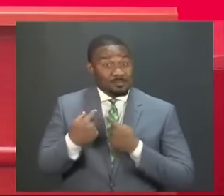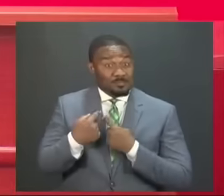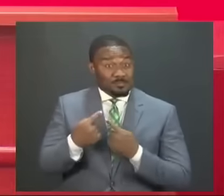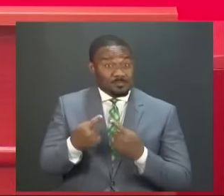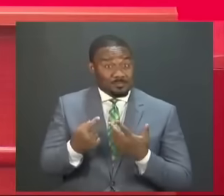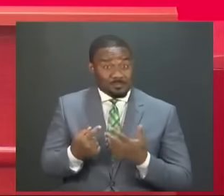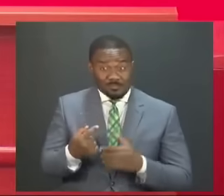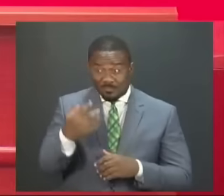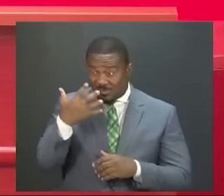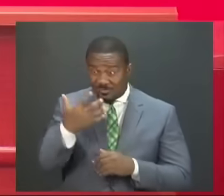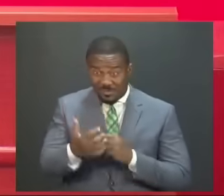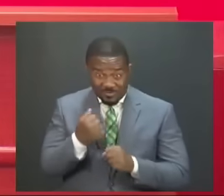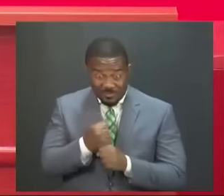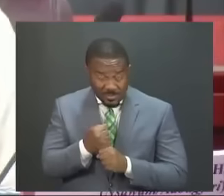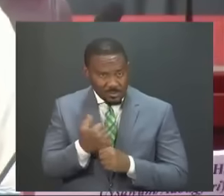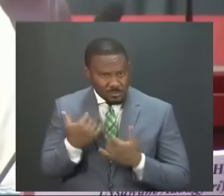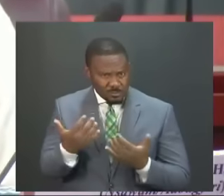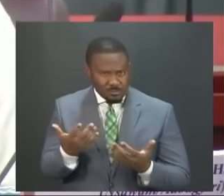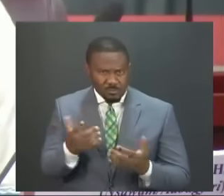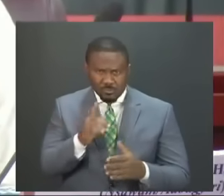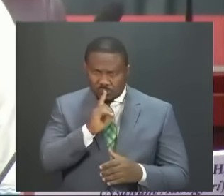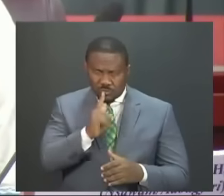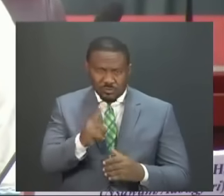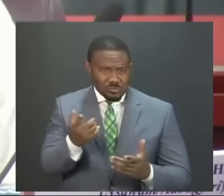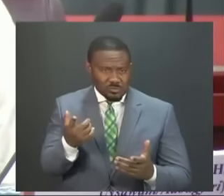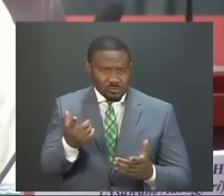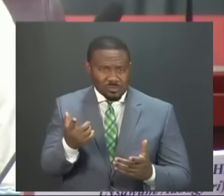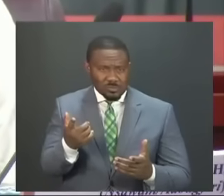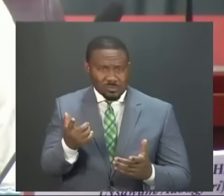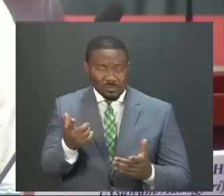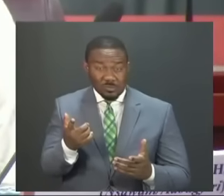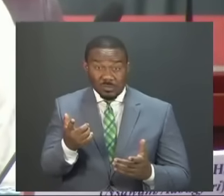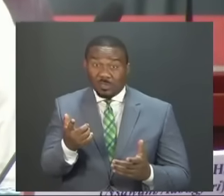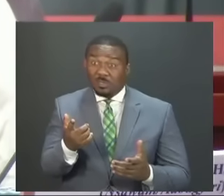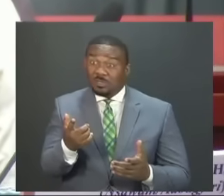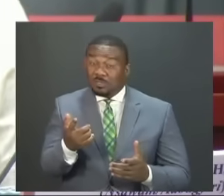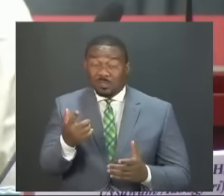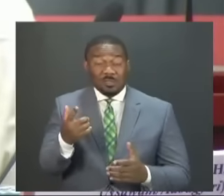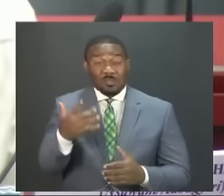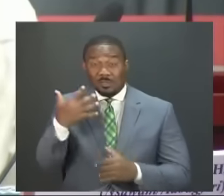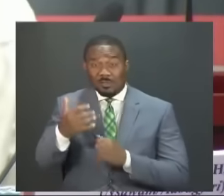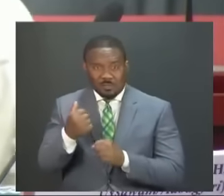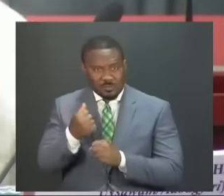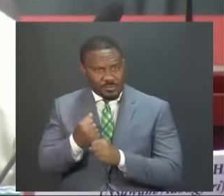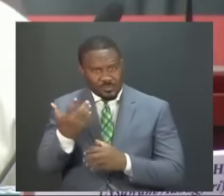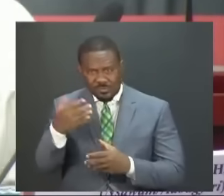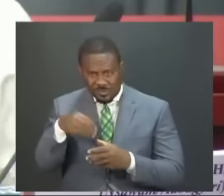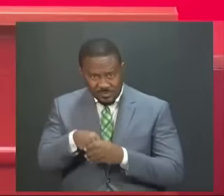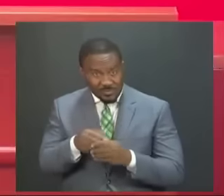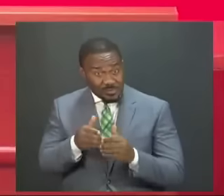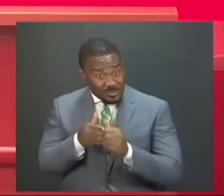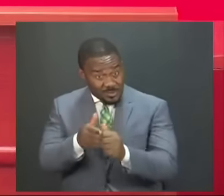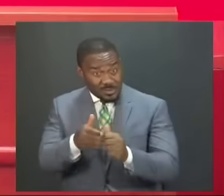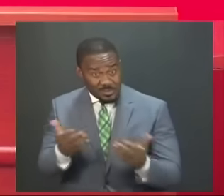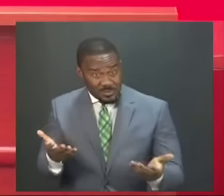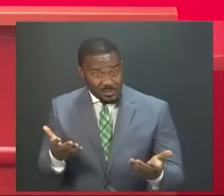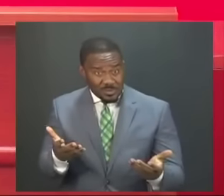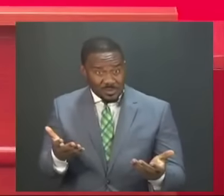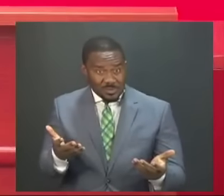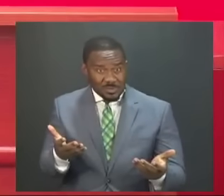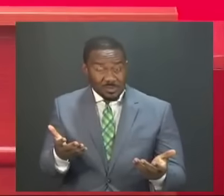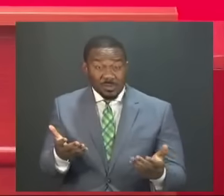for 5 years, which we agreed to, and for all those 5 years you've been in leadership. advise the